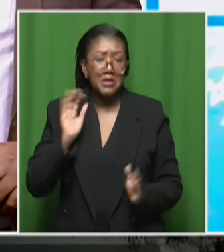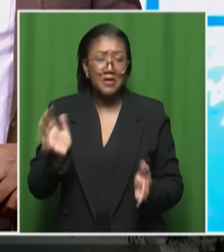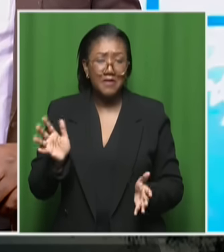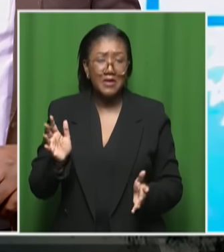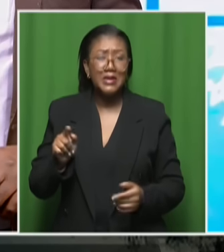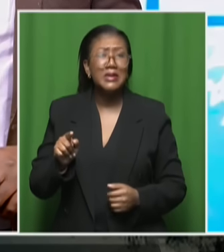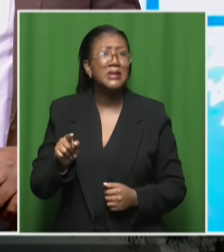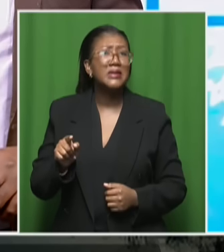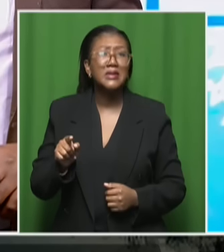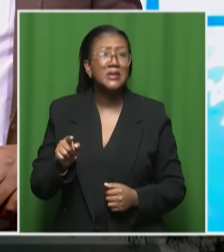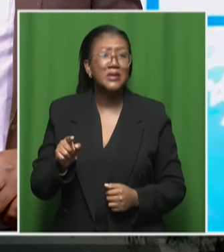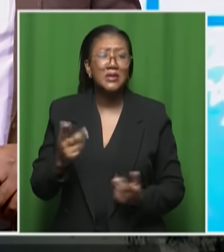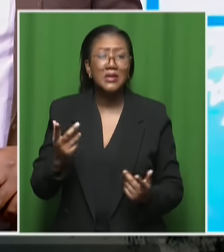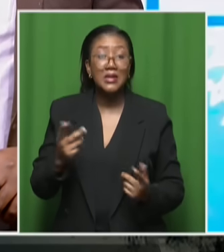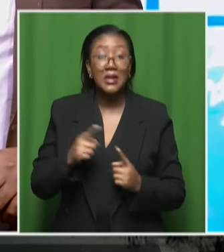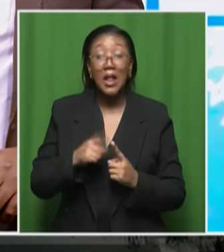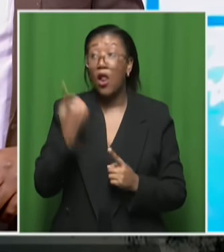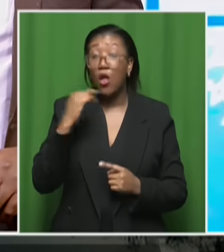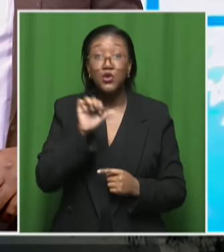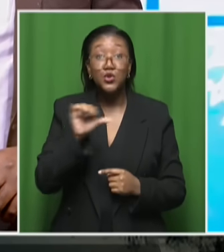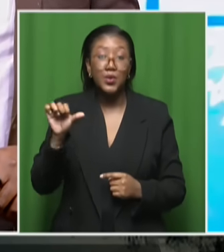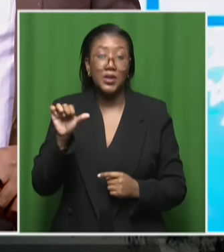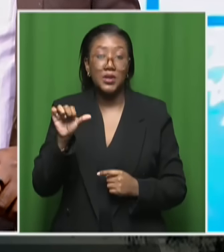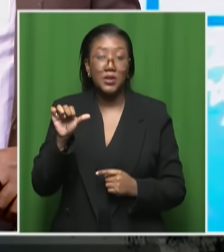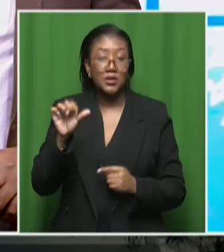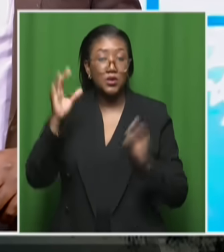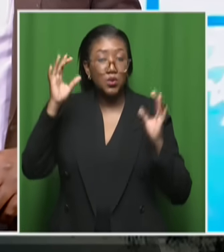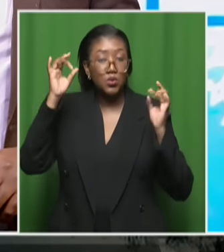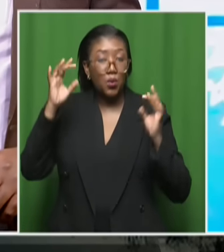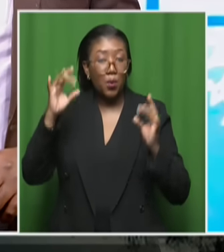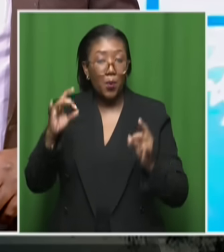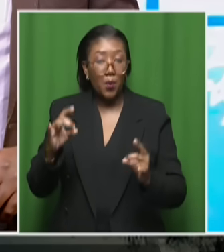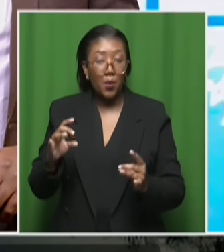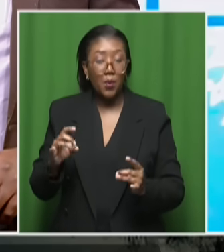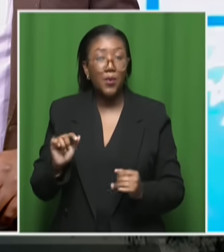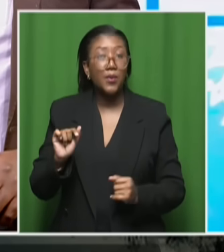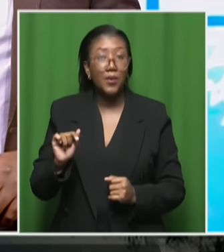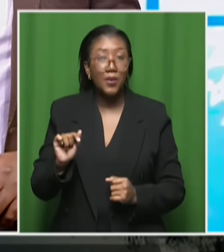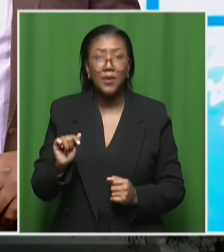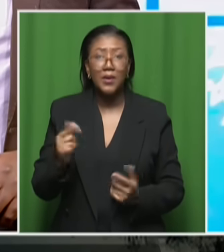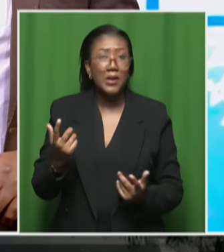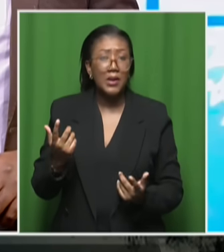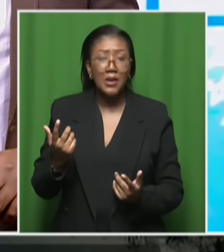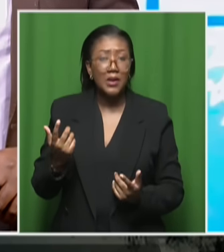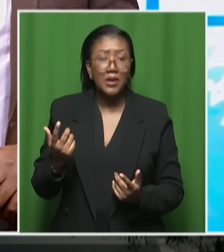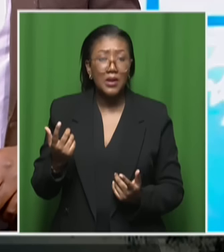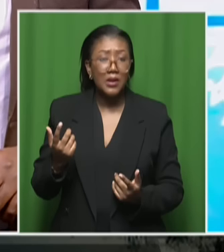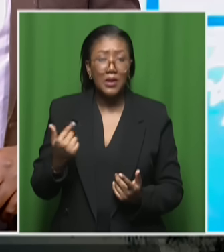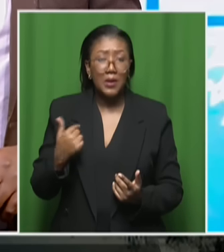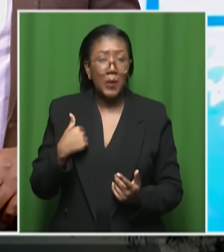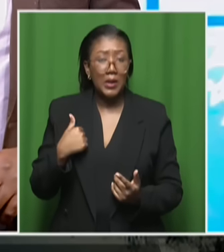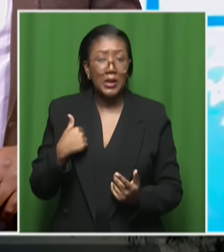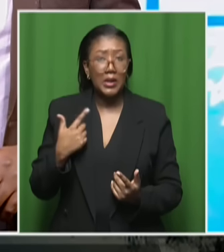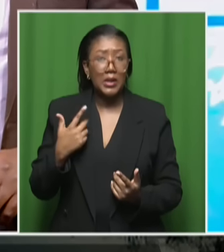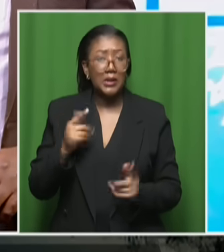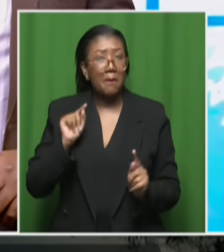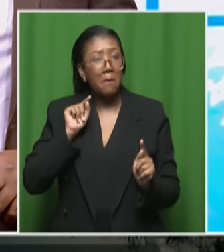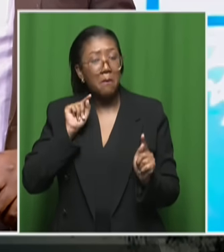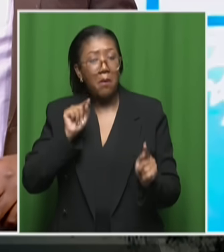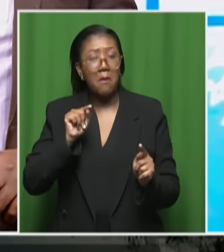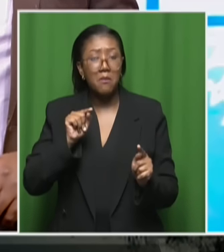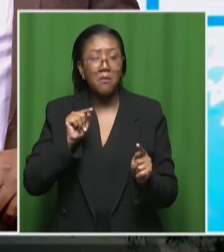for this. But even if we look at last week's snowstorms in relation to how it cannot alone be blamed on